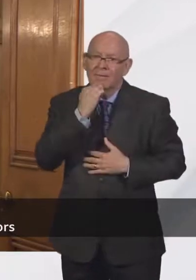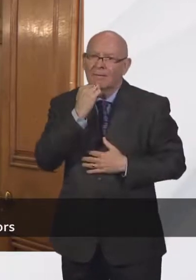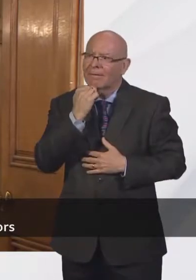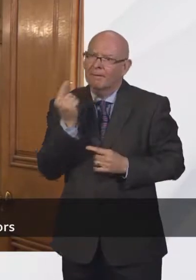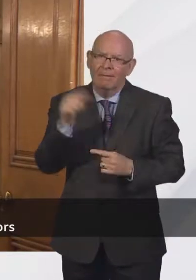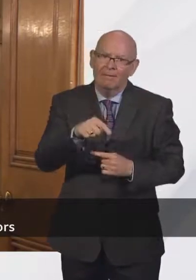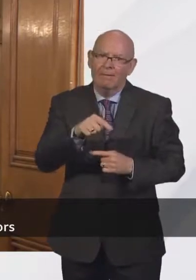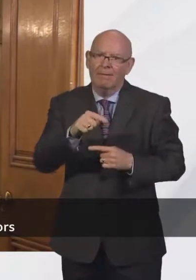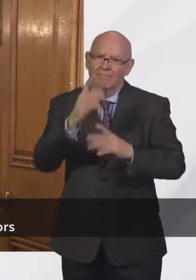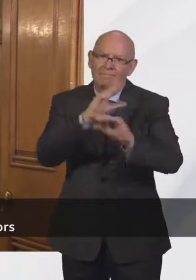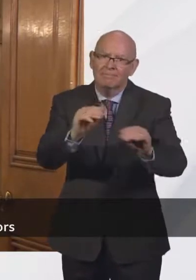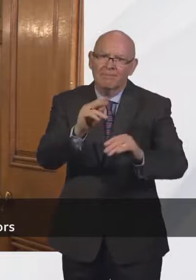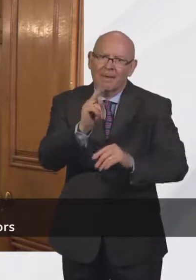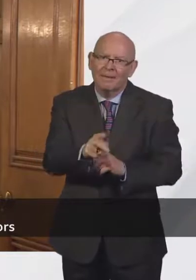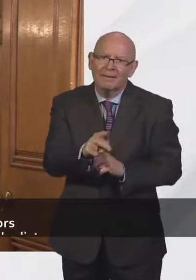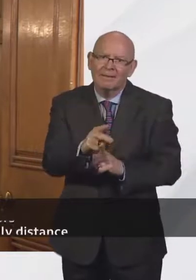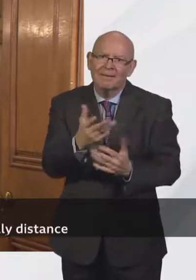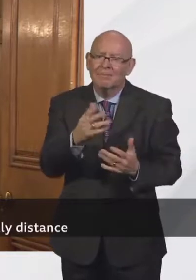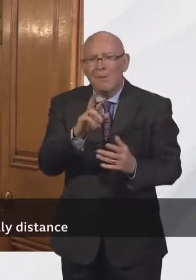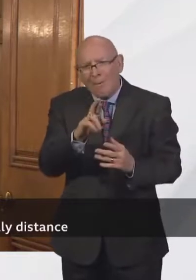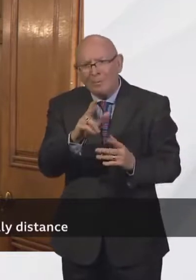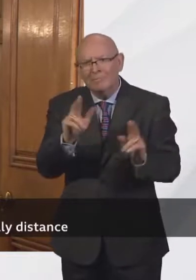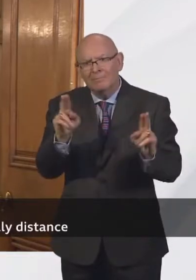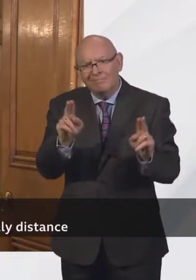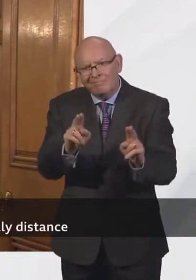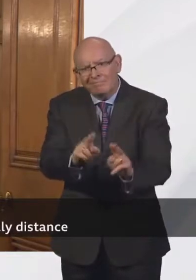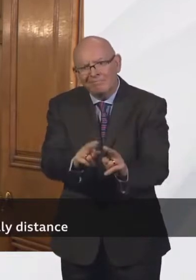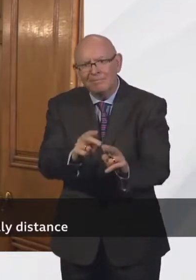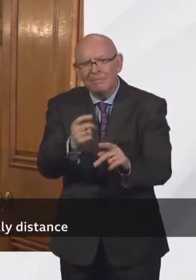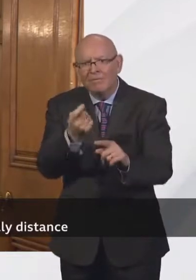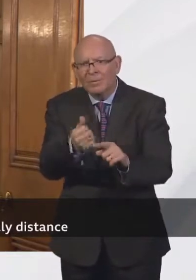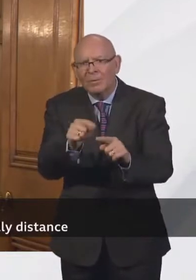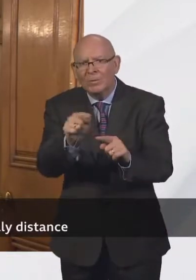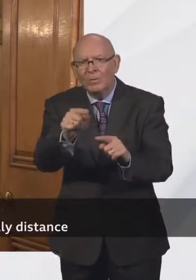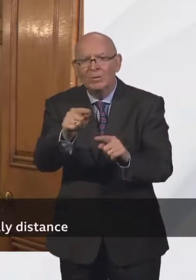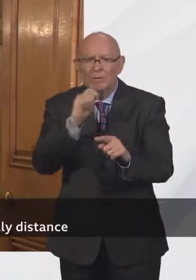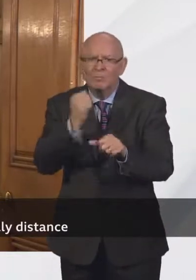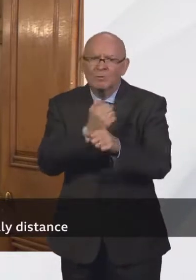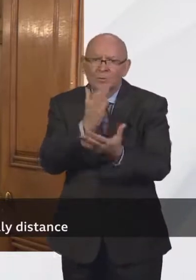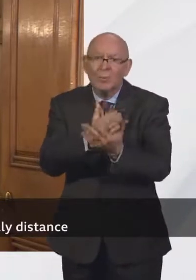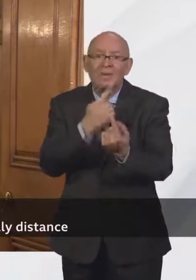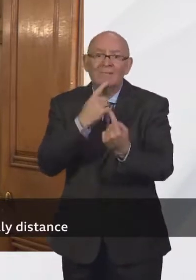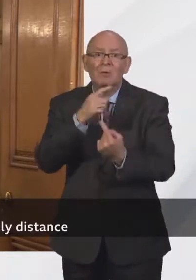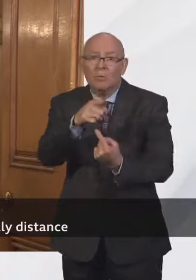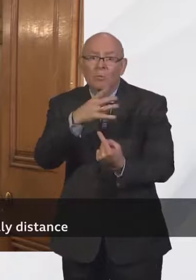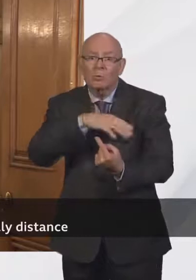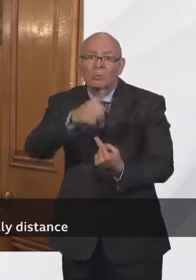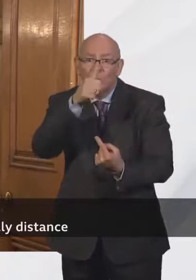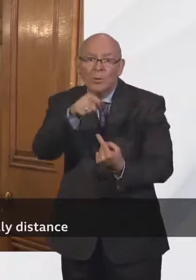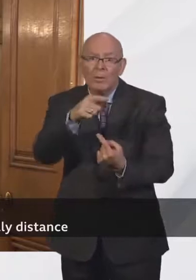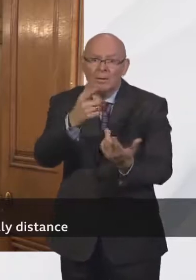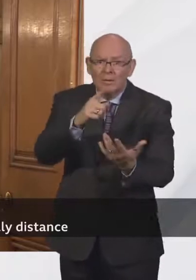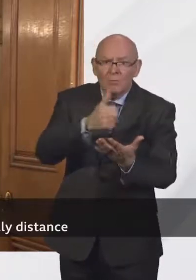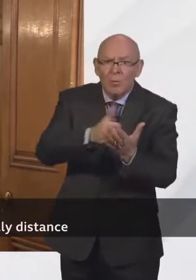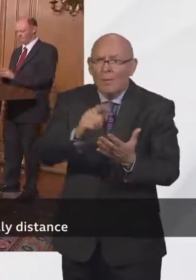the slide packs, will be available on the website at gov.uk. Now, we're going to go